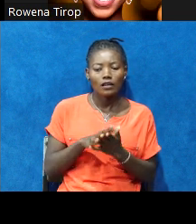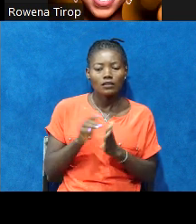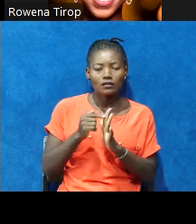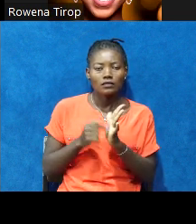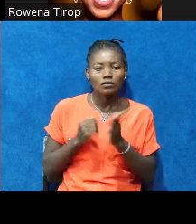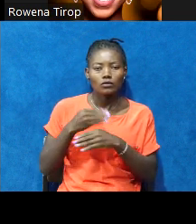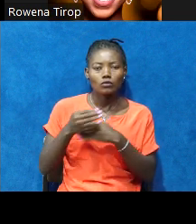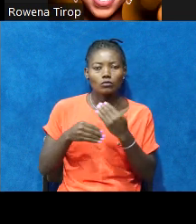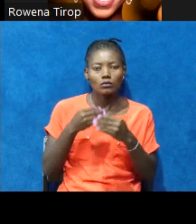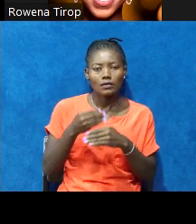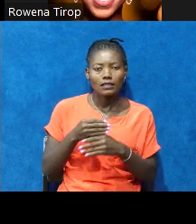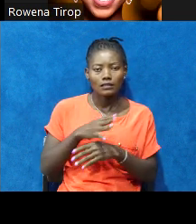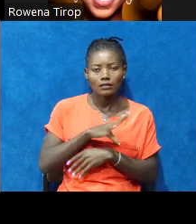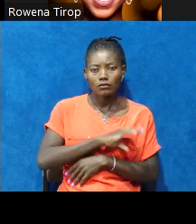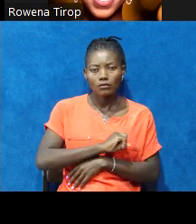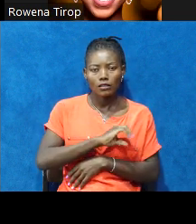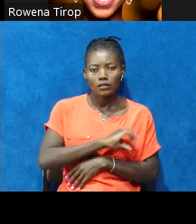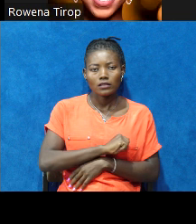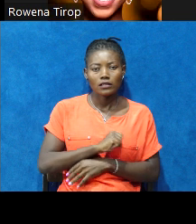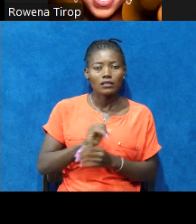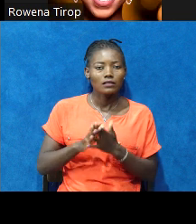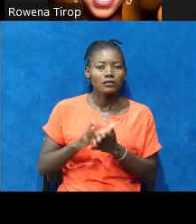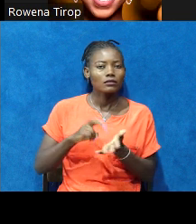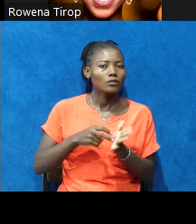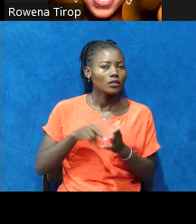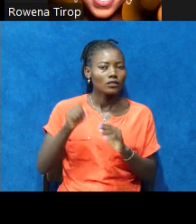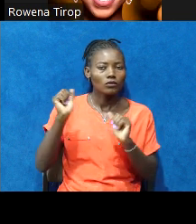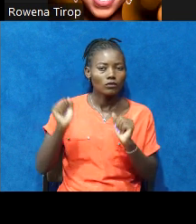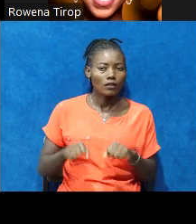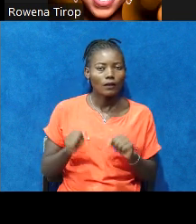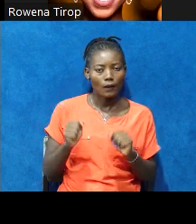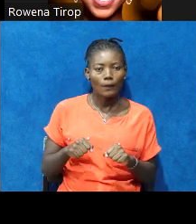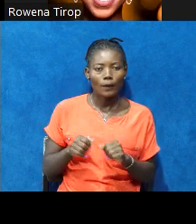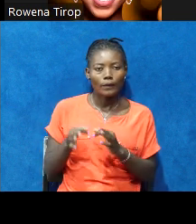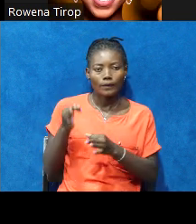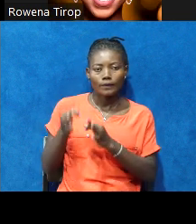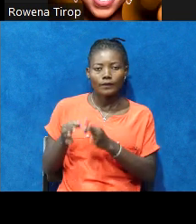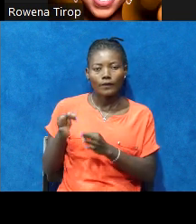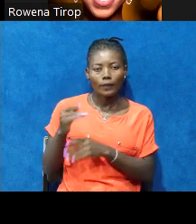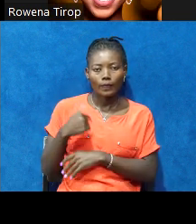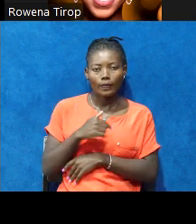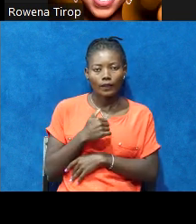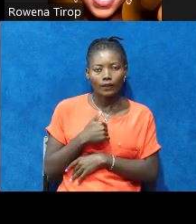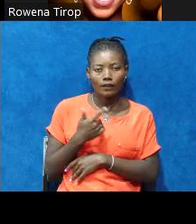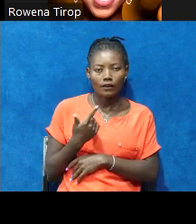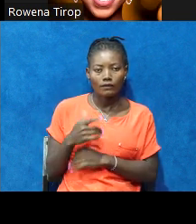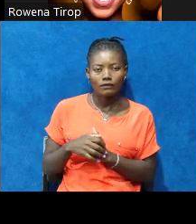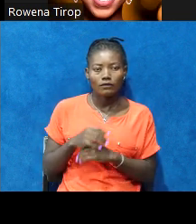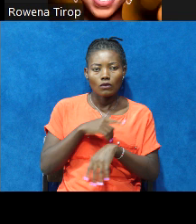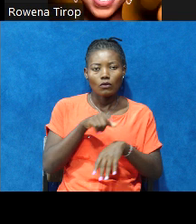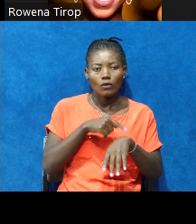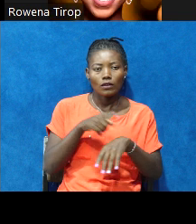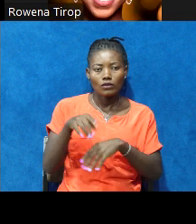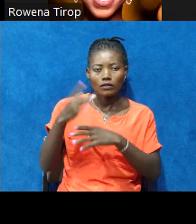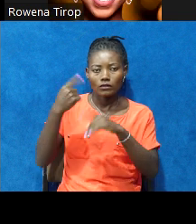build resilience, and resilience meaning you're able to, if there's a, you know, when